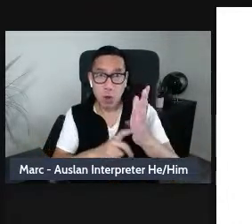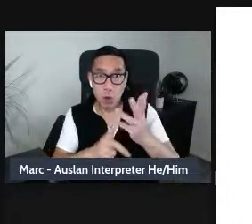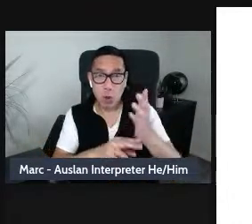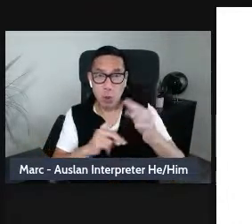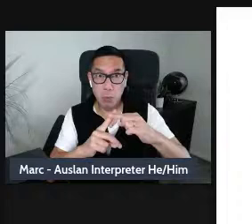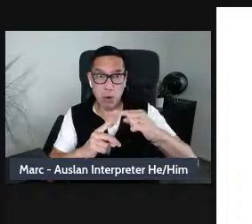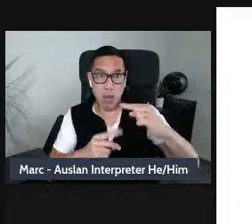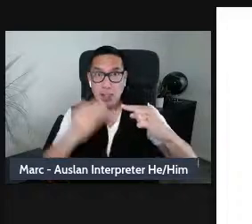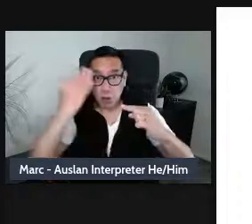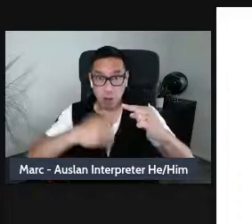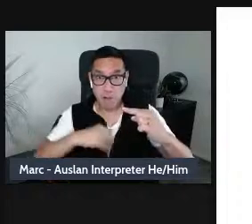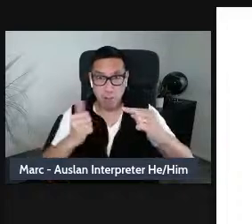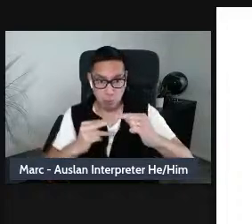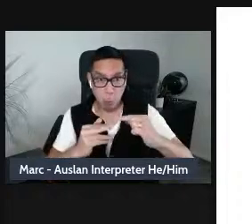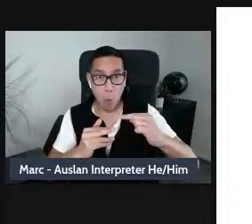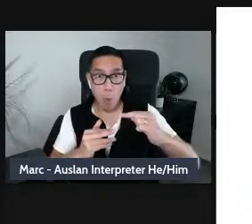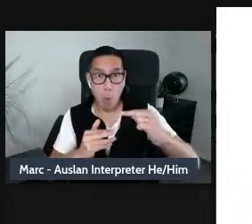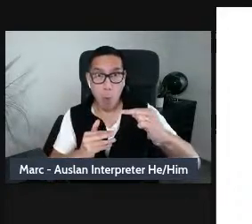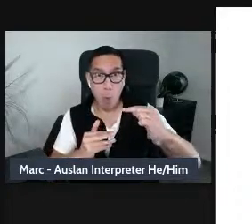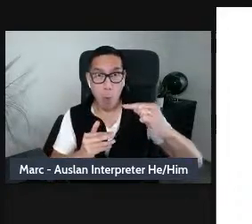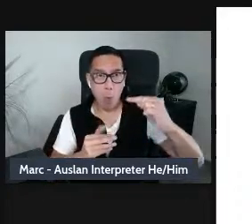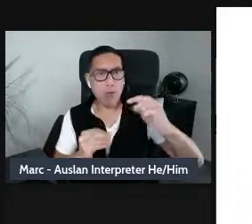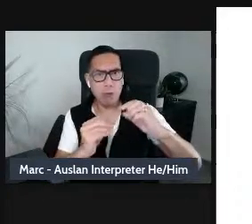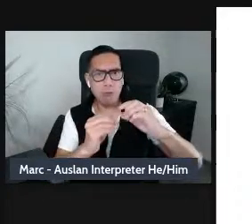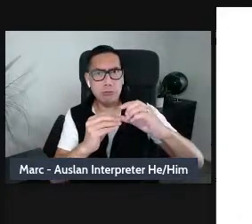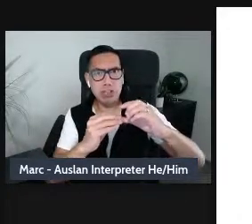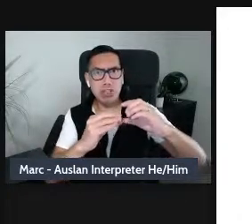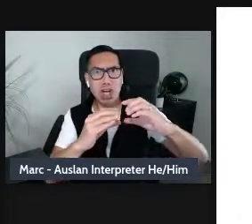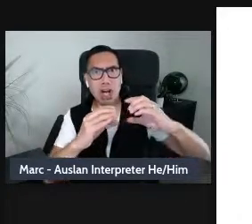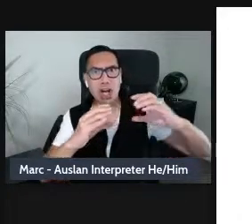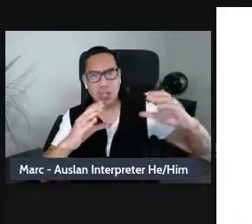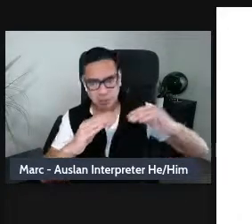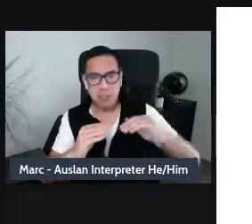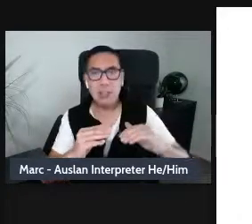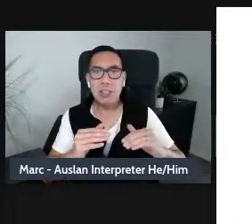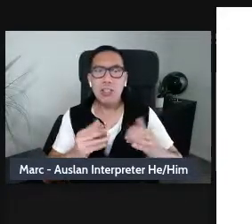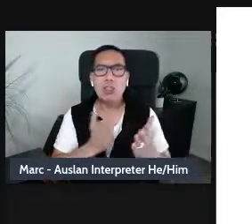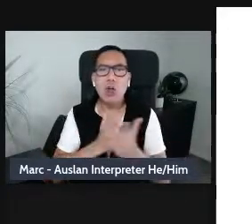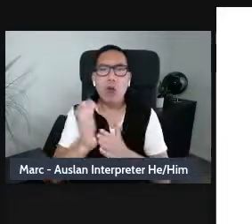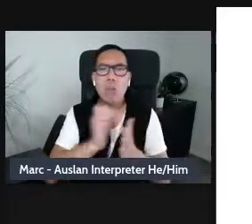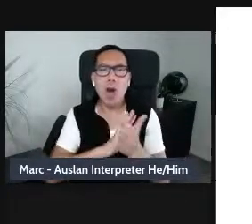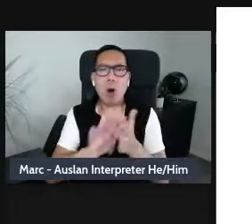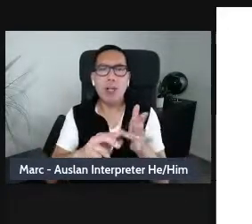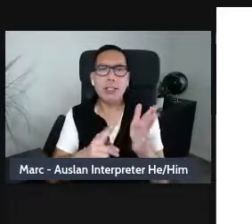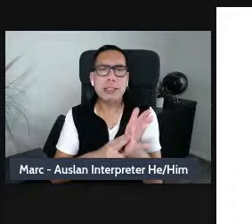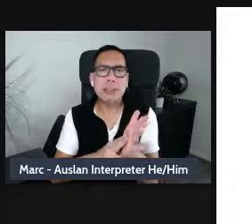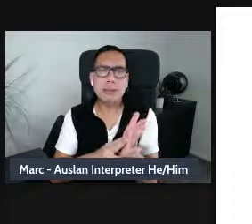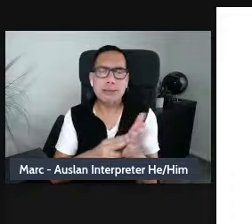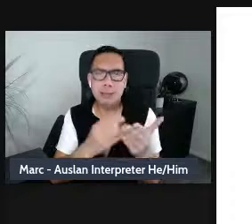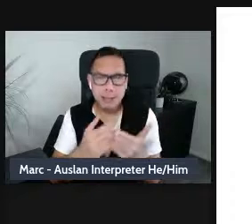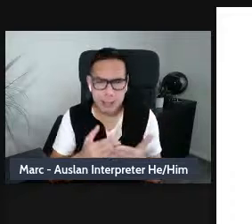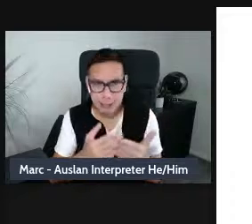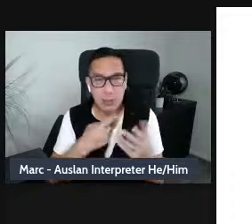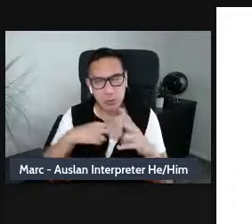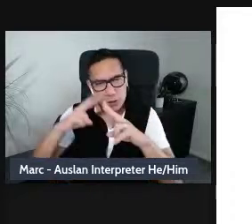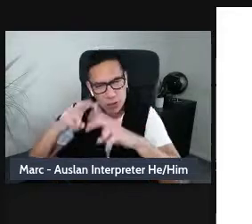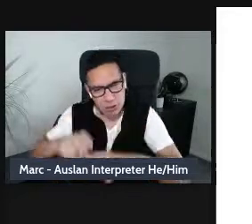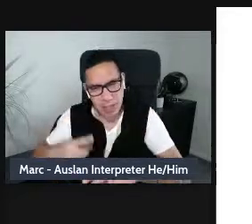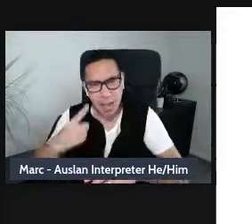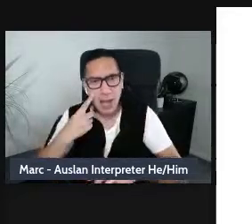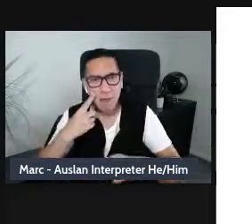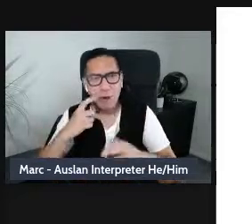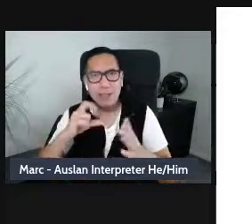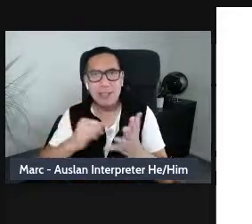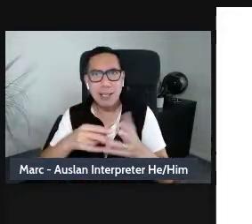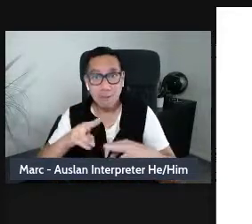rise. And so during my honours year, I did some research looking at the cerebrospinal fluid